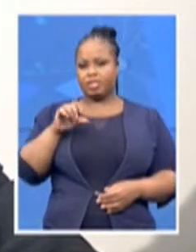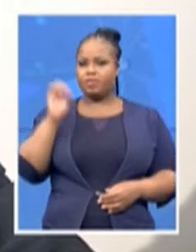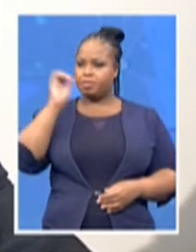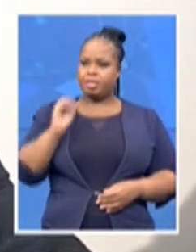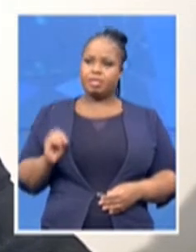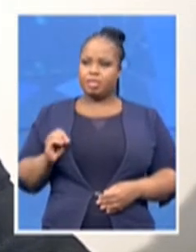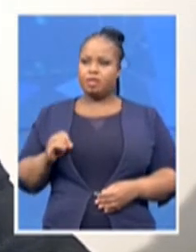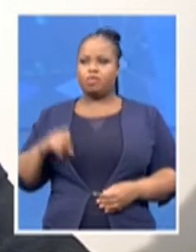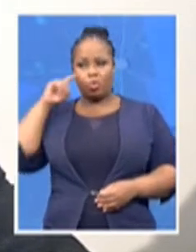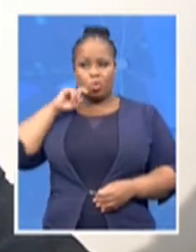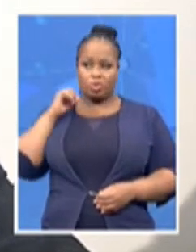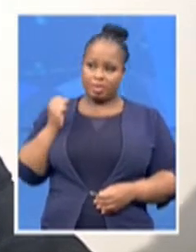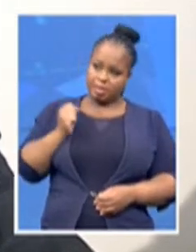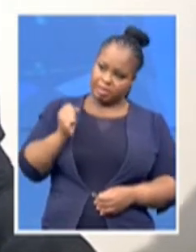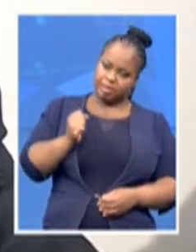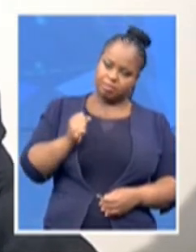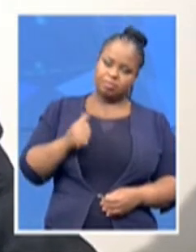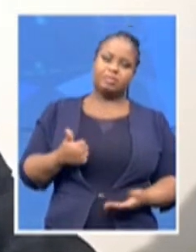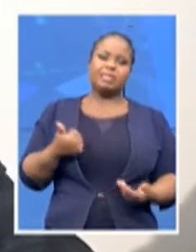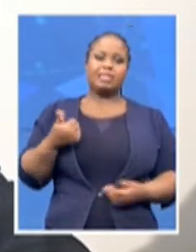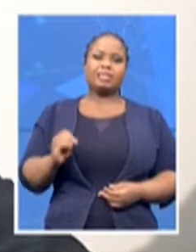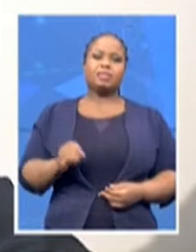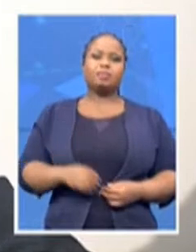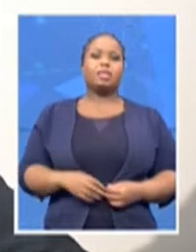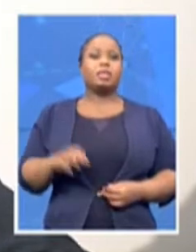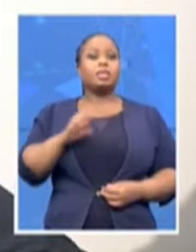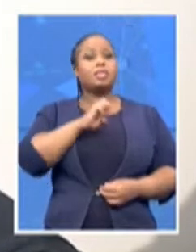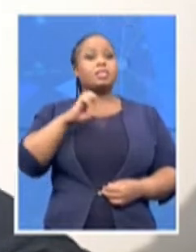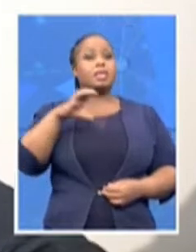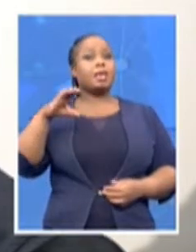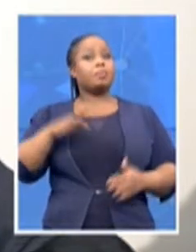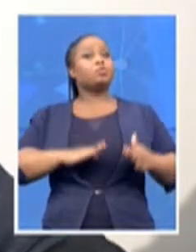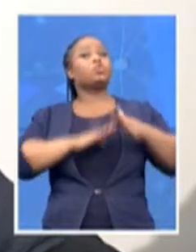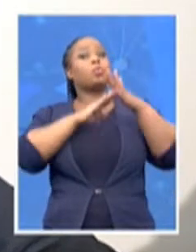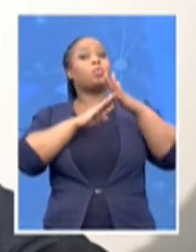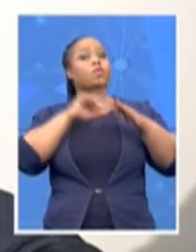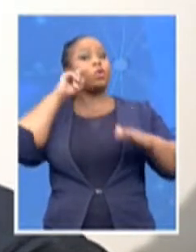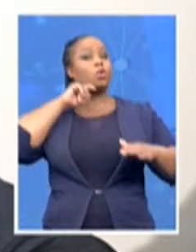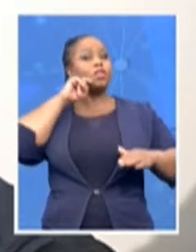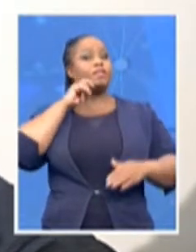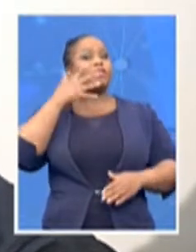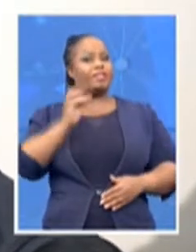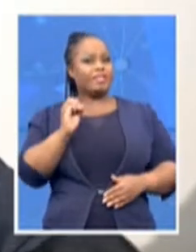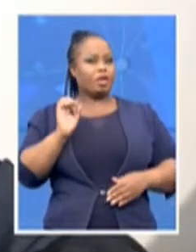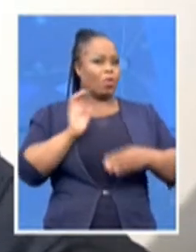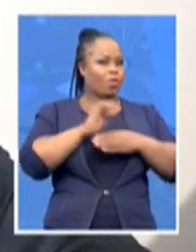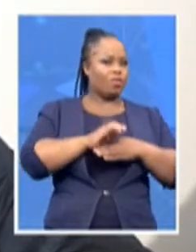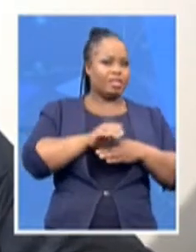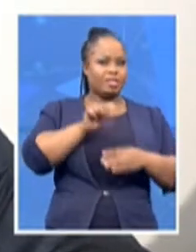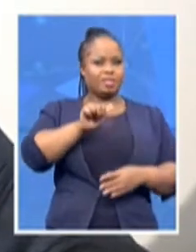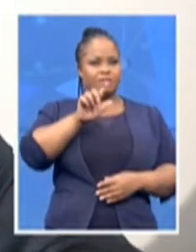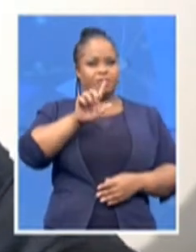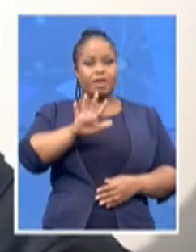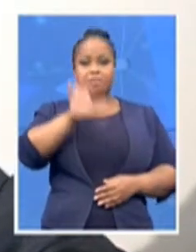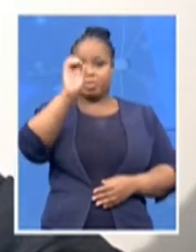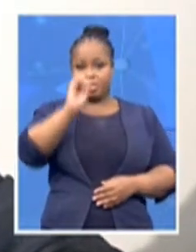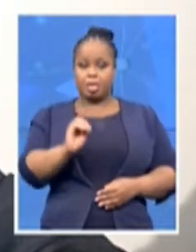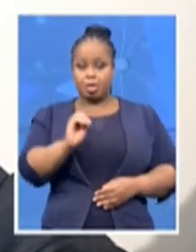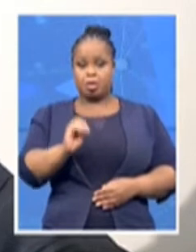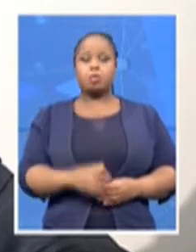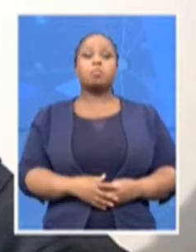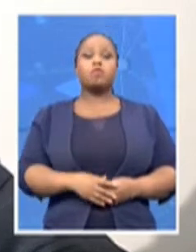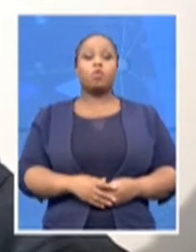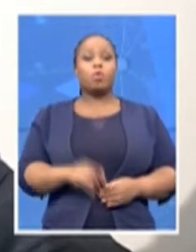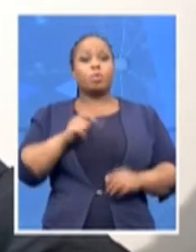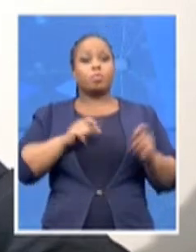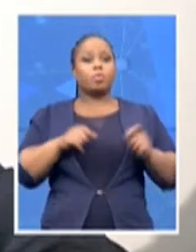Cape is leading in terms of the over 50s, sitting at about 65% of the over 50s in the Eastern Cape.